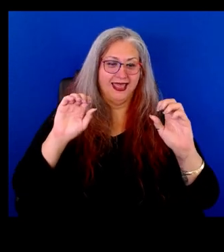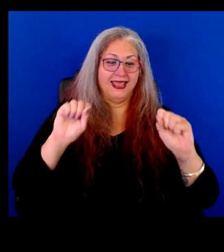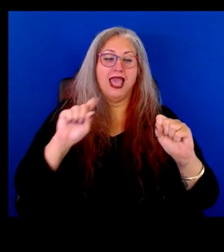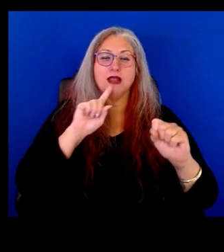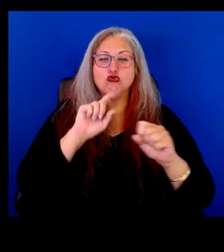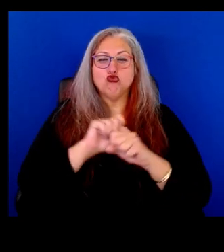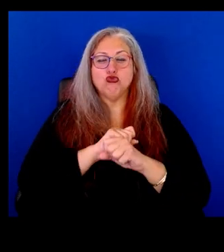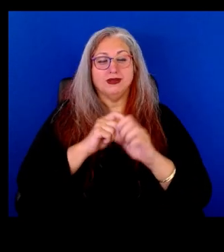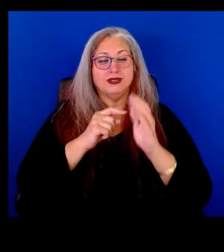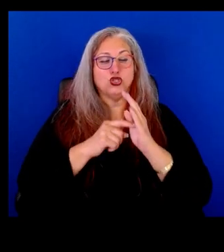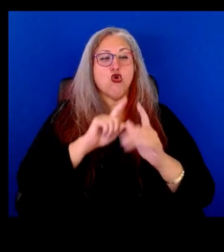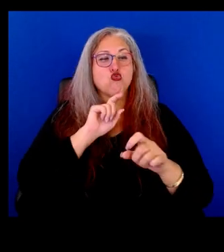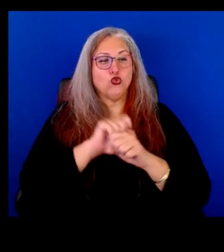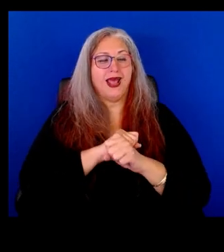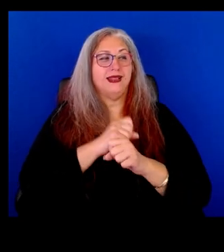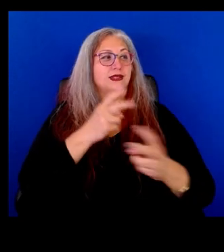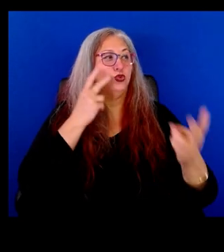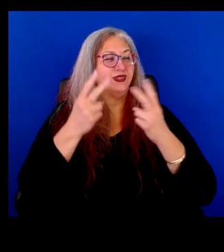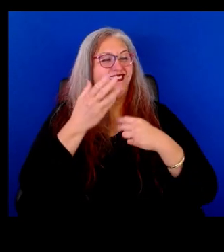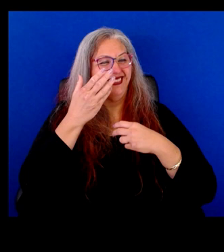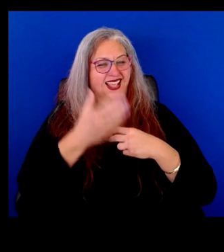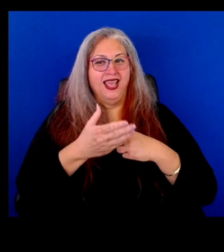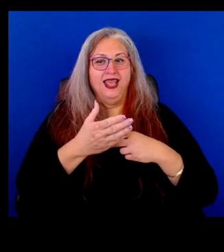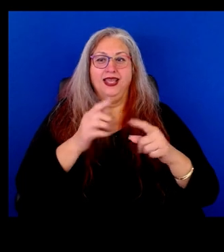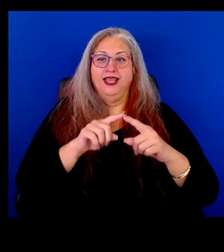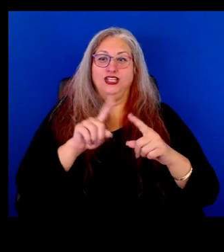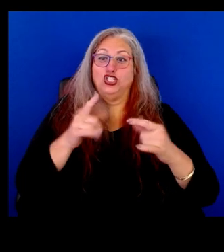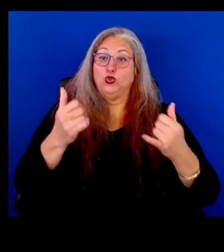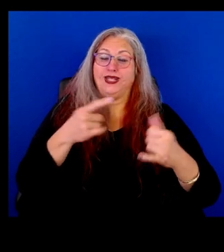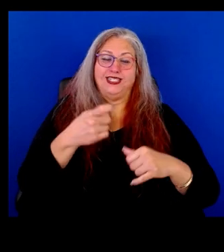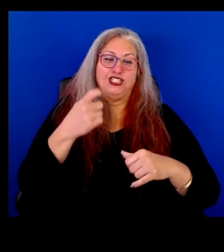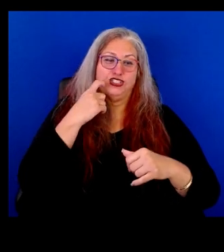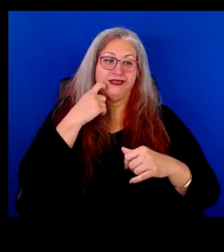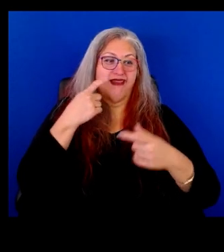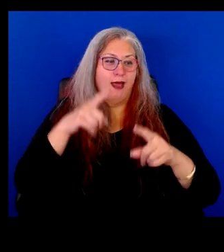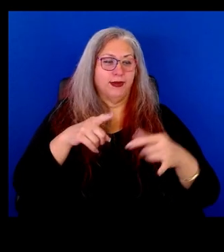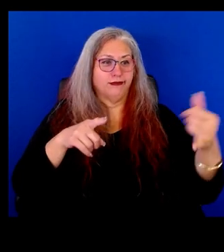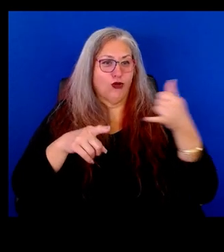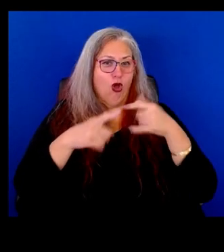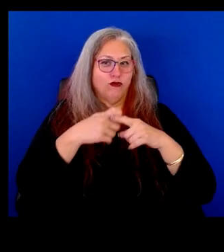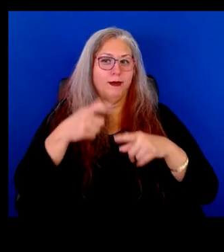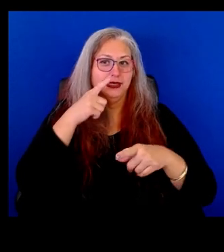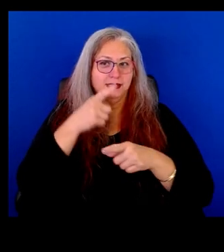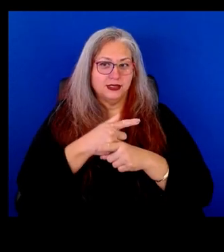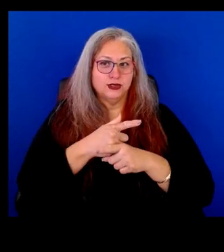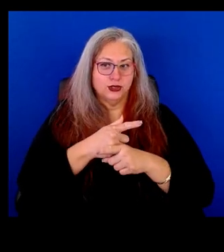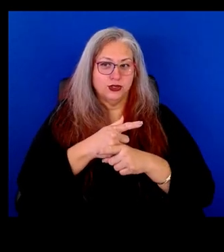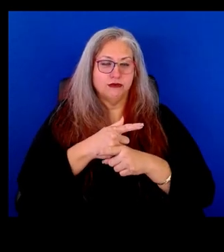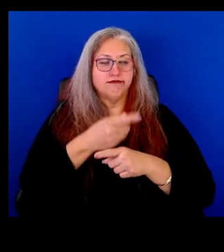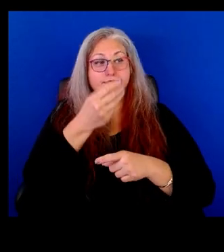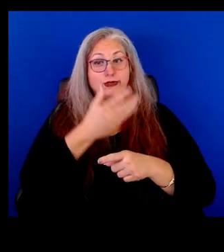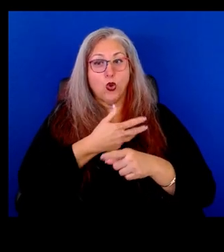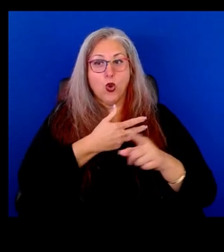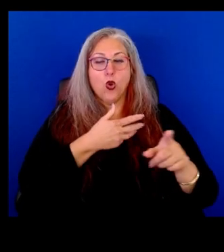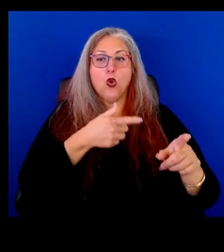the actual reality on the ground. Only just today, she received a call from her sister